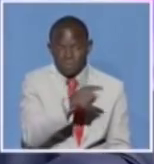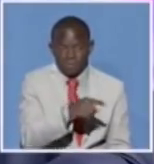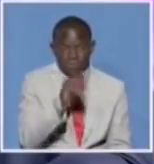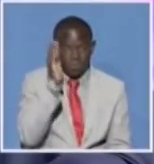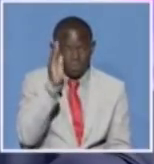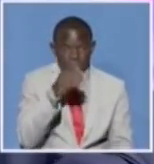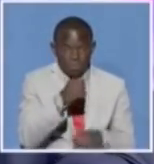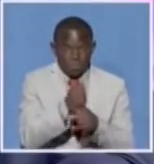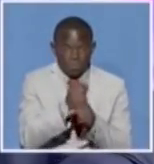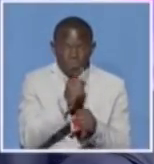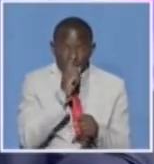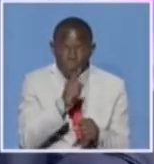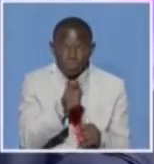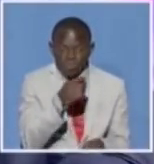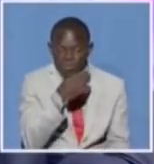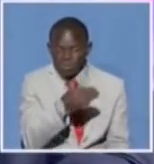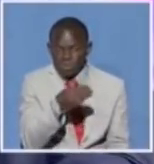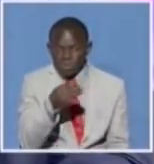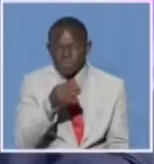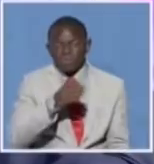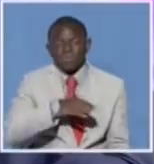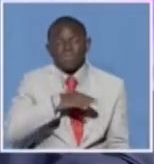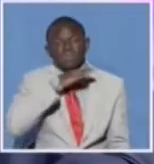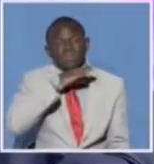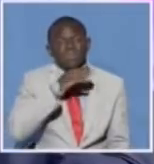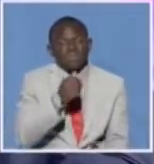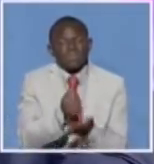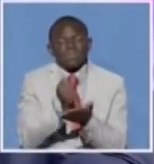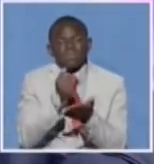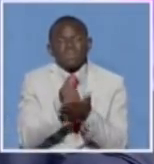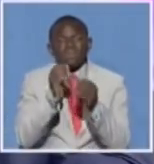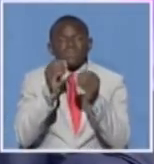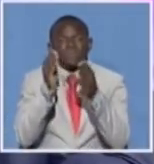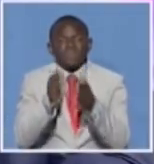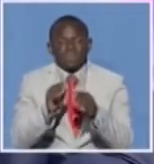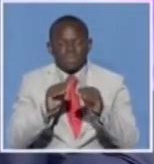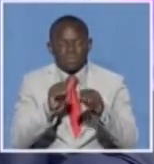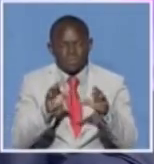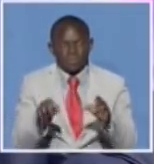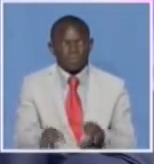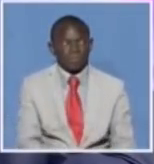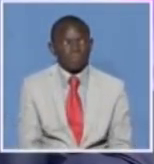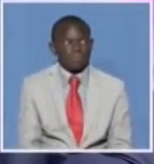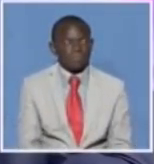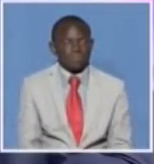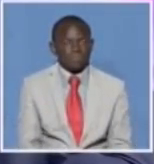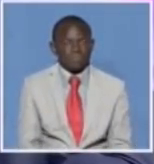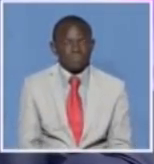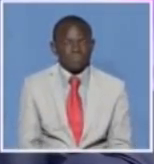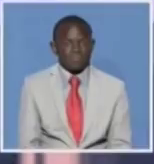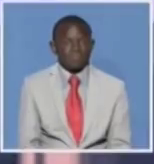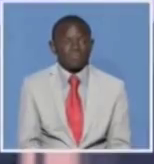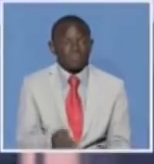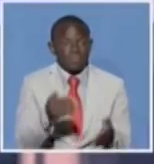are also available to help our teachers to deliver the new curriculum. The concern on the new curriculum, though, is